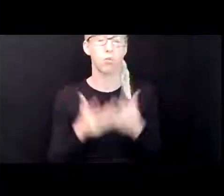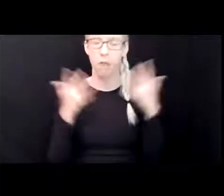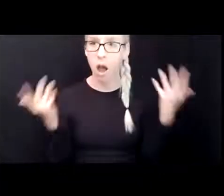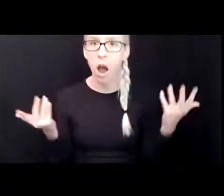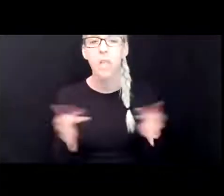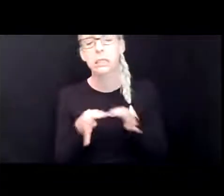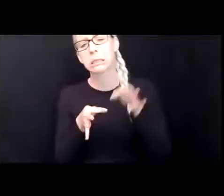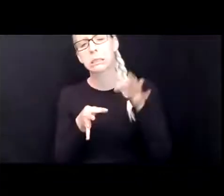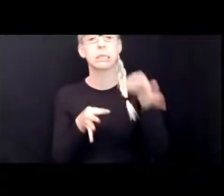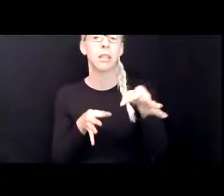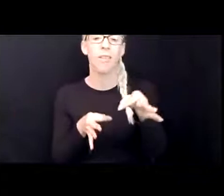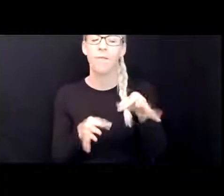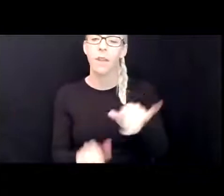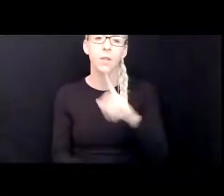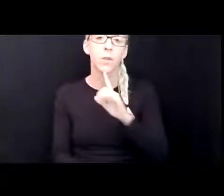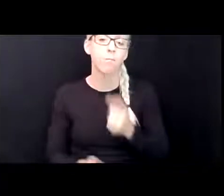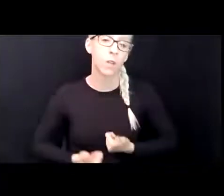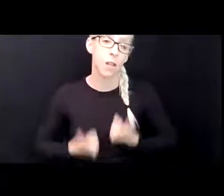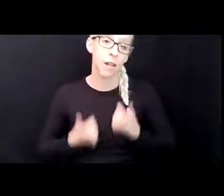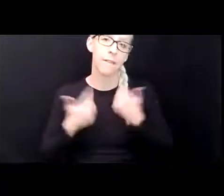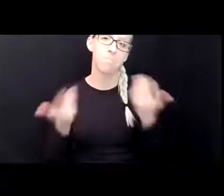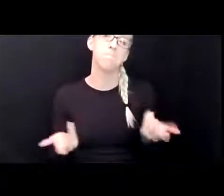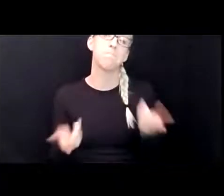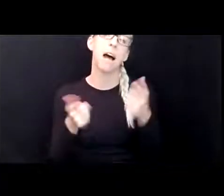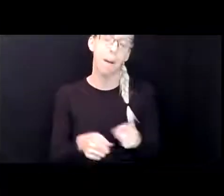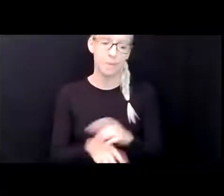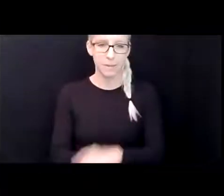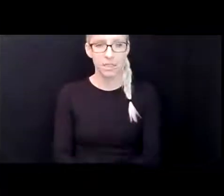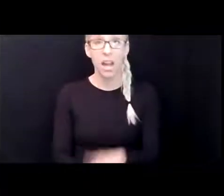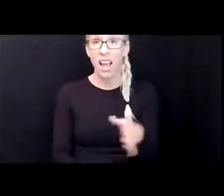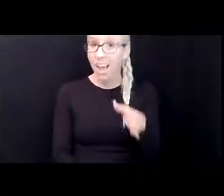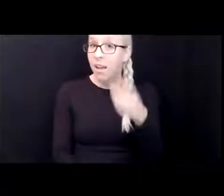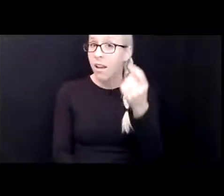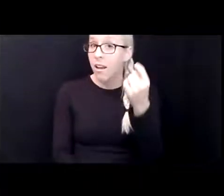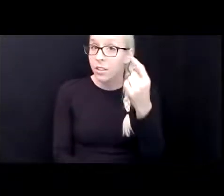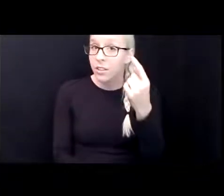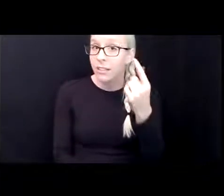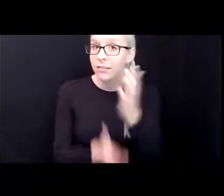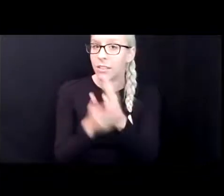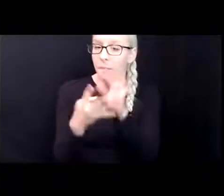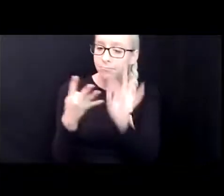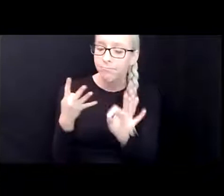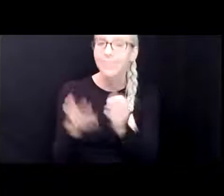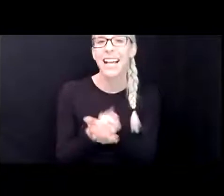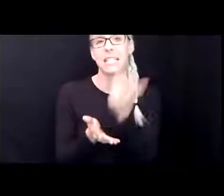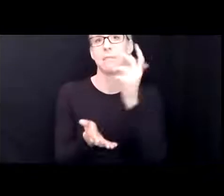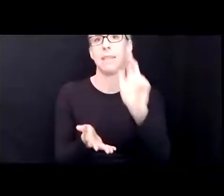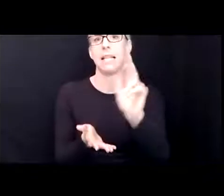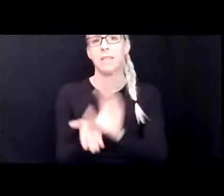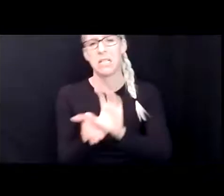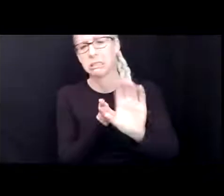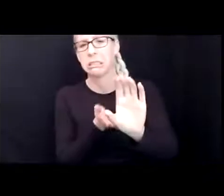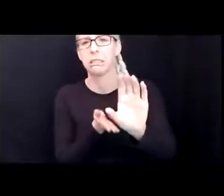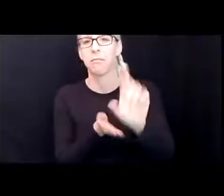off, and I know that's reality as well. And some of these options are expensive, so that's another variable too. I want